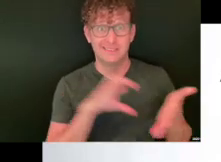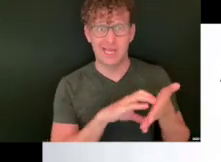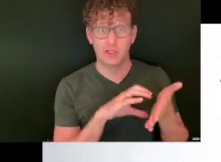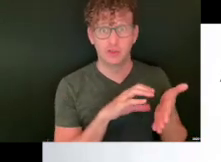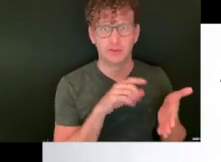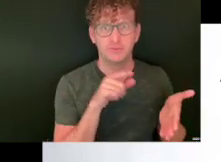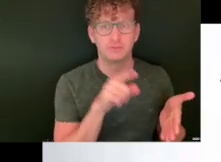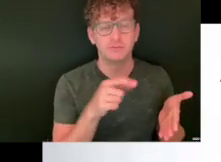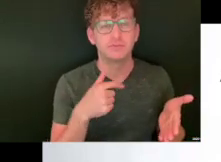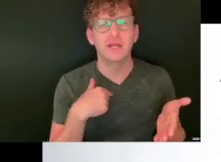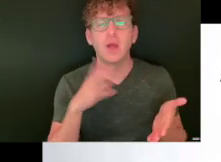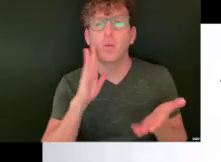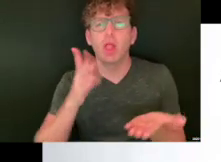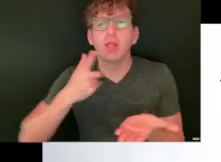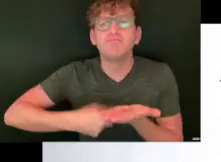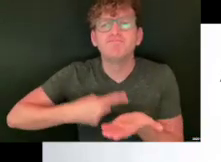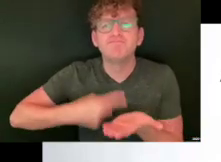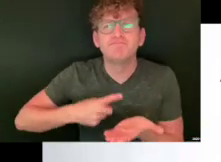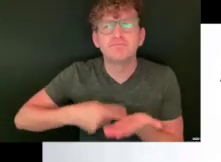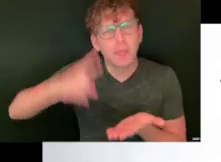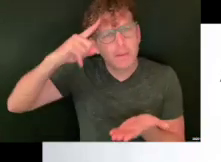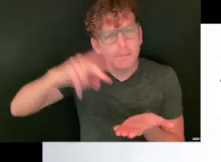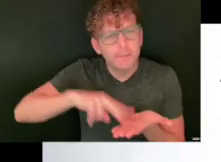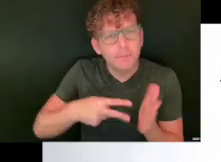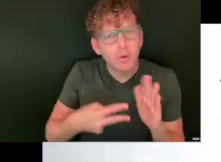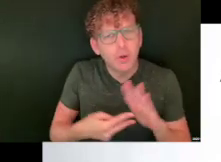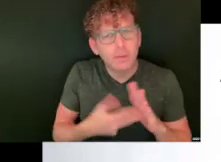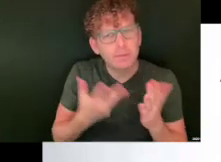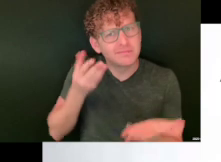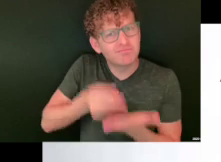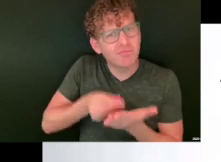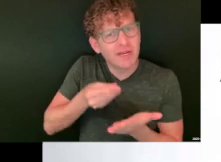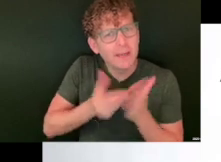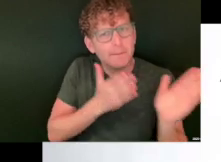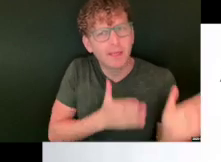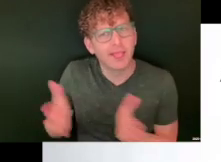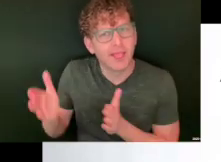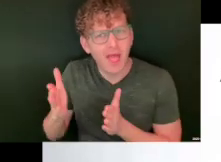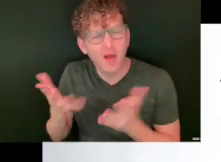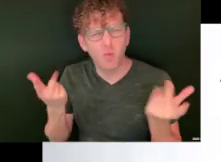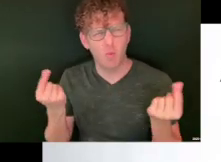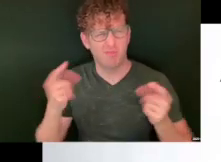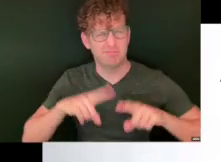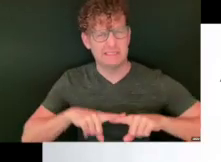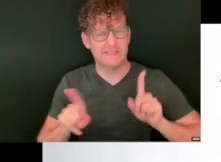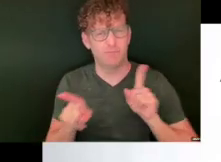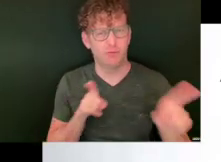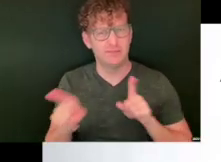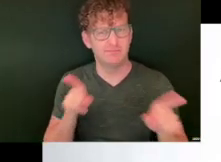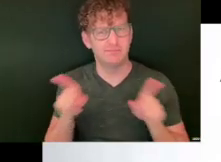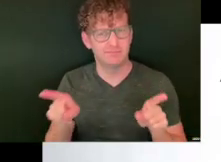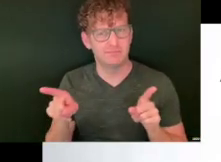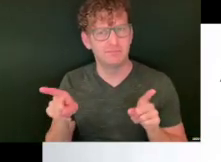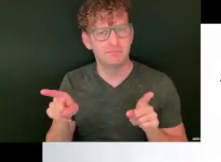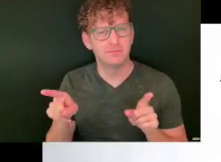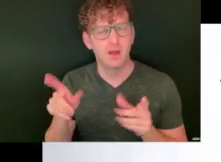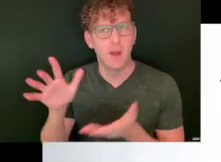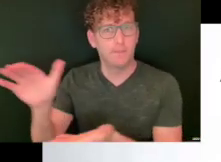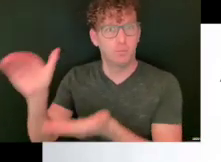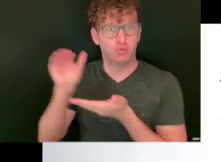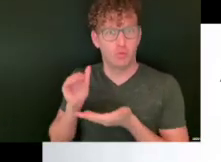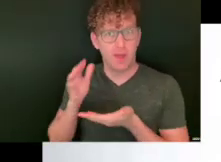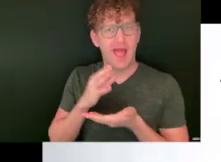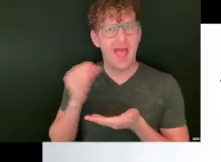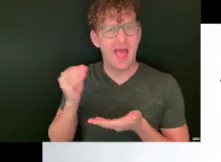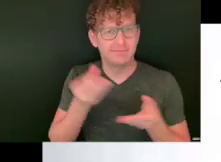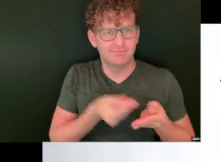work. For example, last year, one policy change was to direct last year's